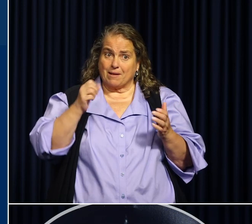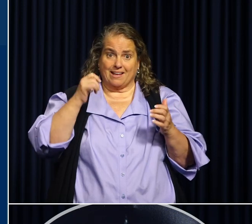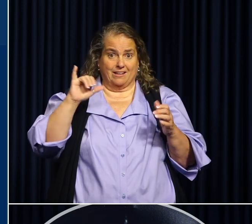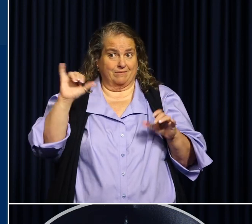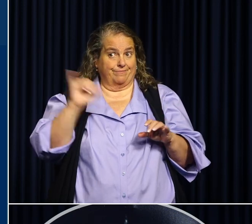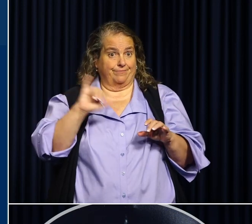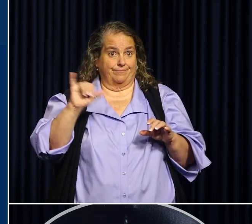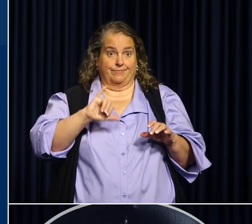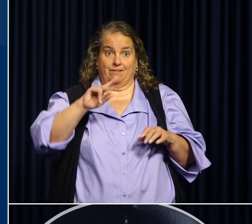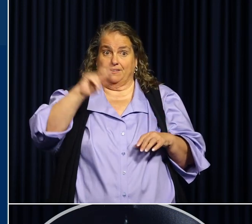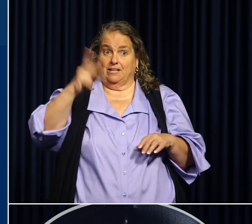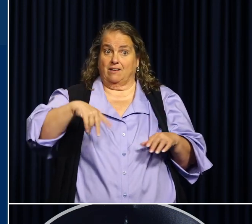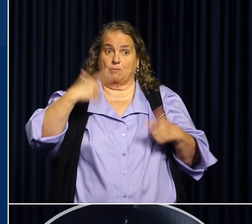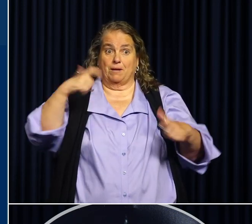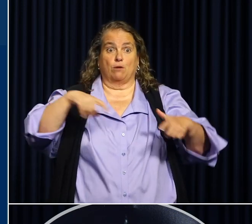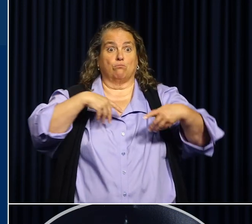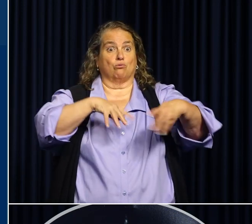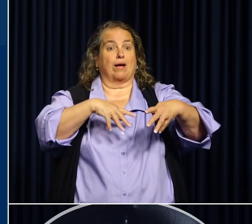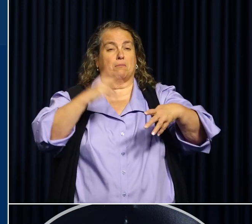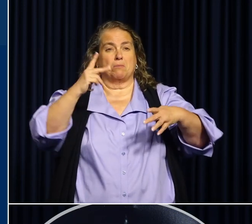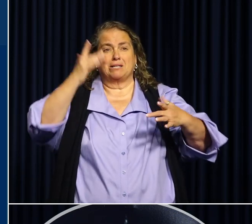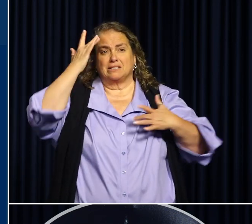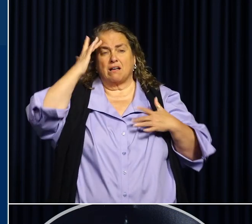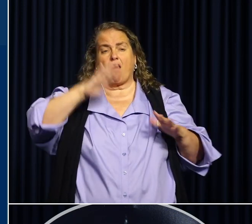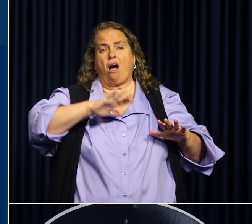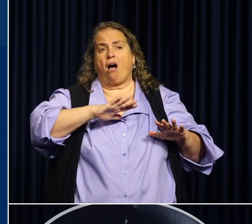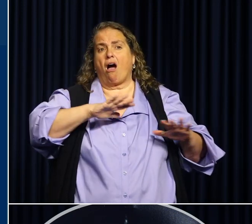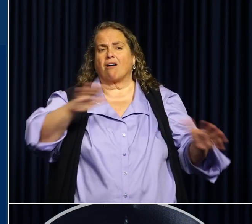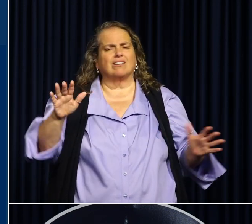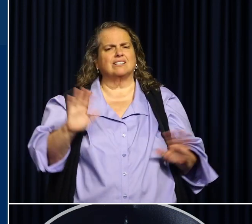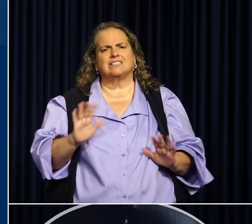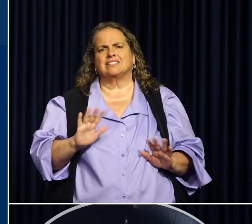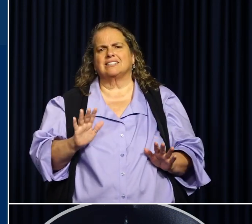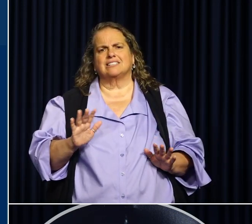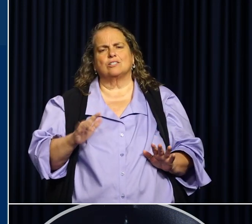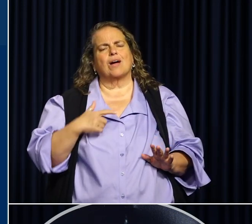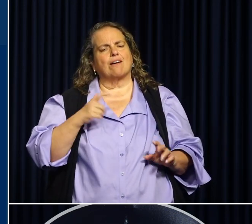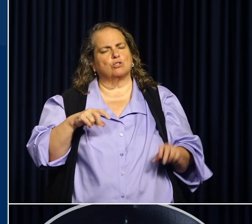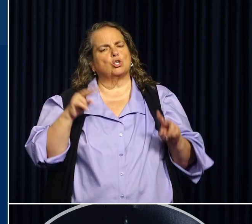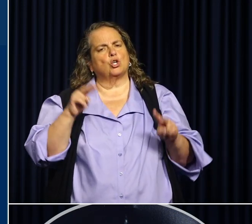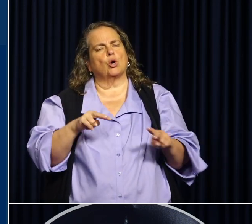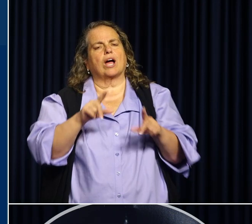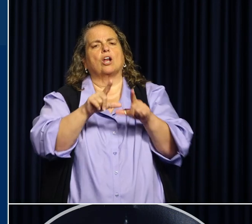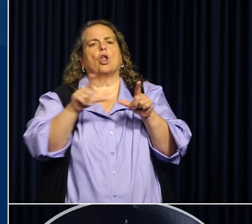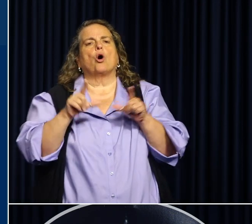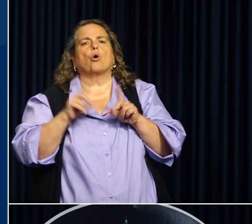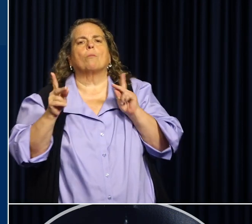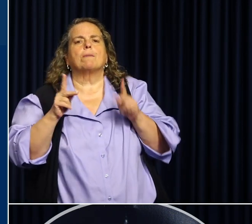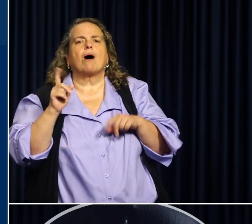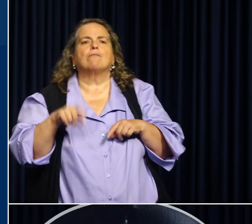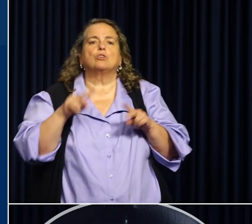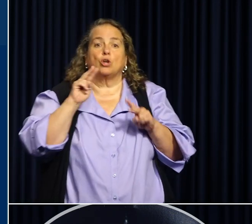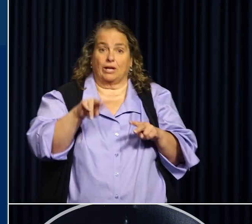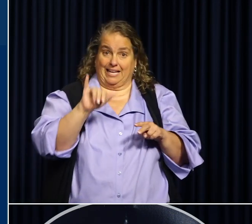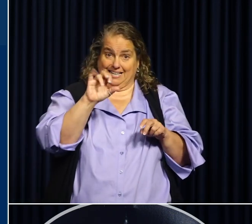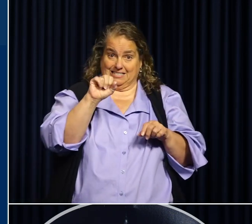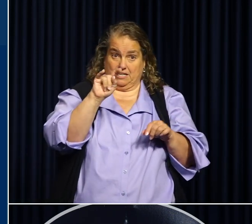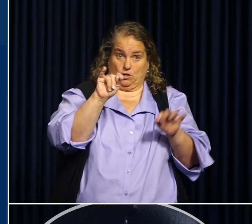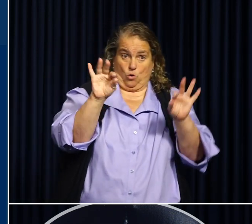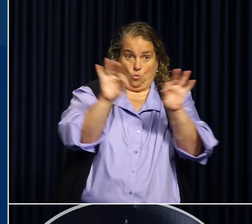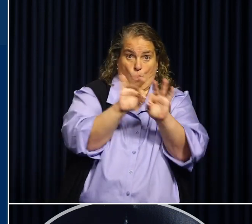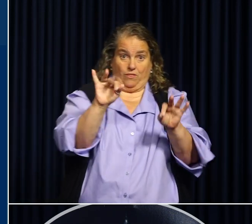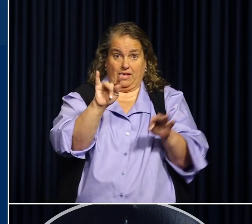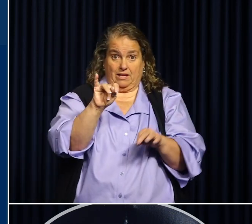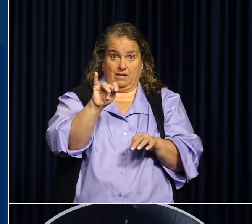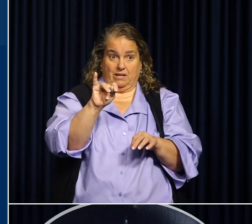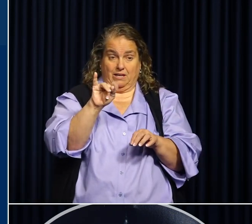from Philadelphia. And so one thing we've got to look at, and local officials have to look at, is it worth doing one of these if you have to